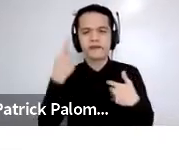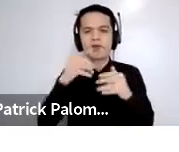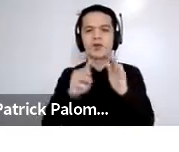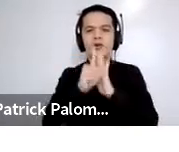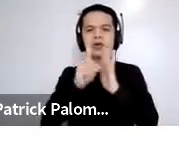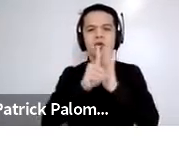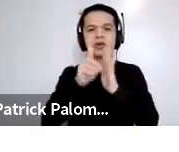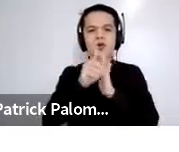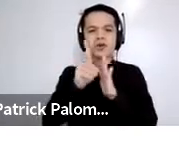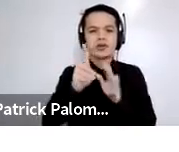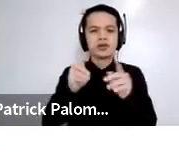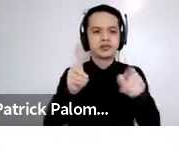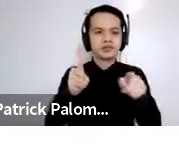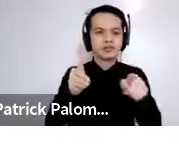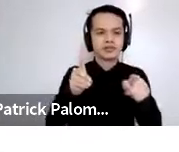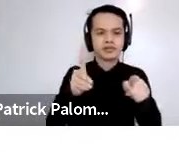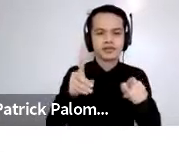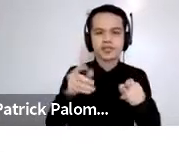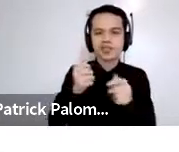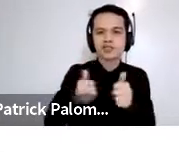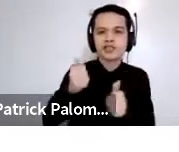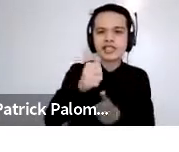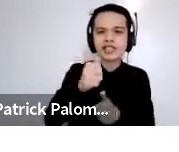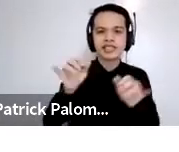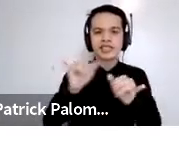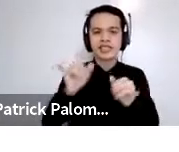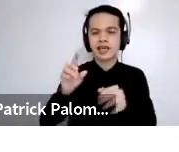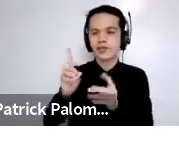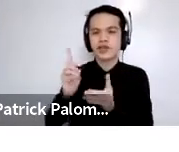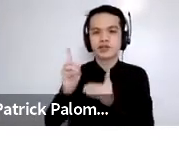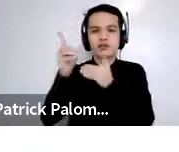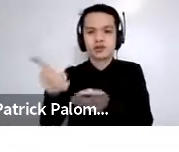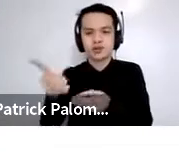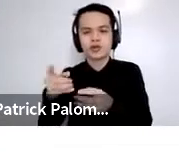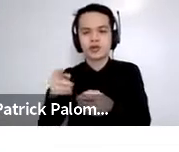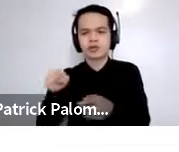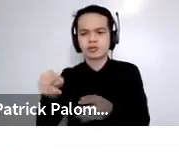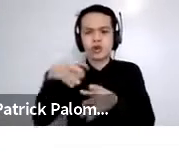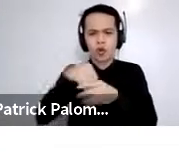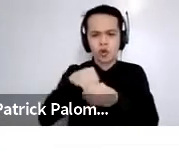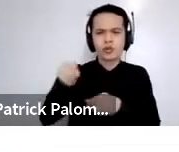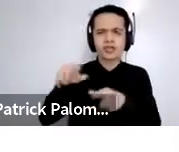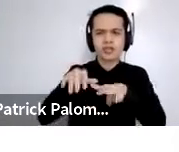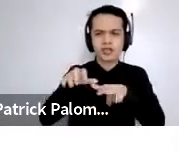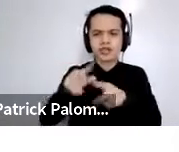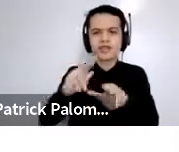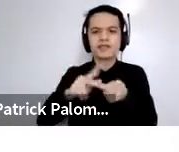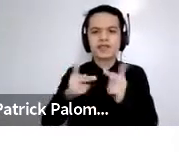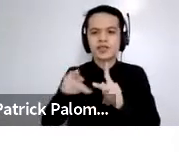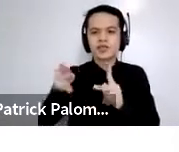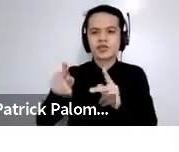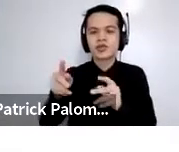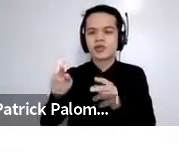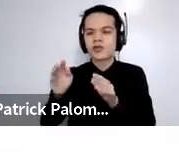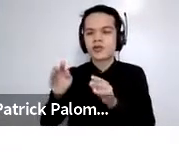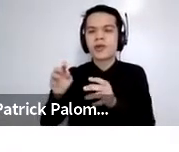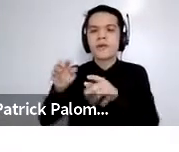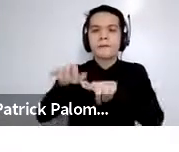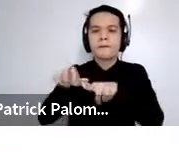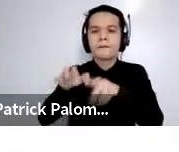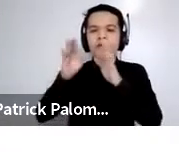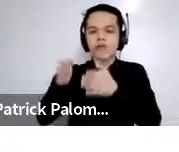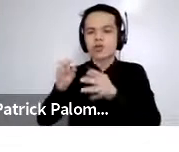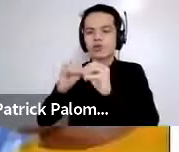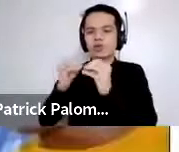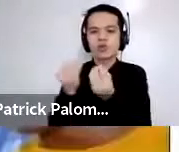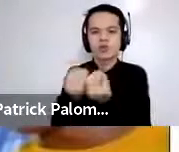authorities and donors, to include people with disability through partnership with disability-focused NGOs and organizations of people with